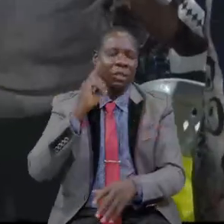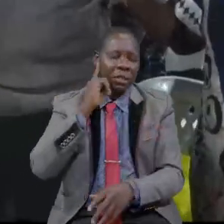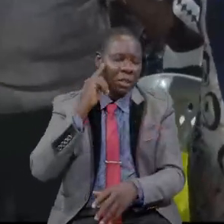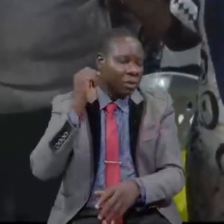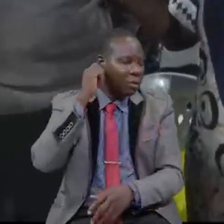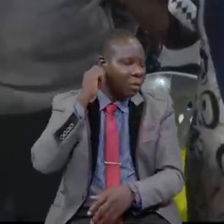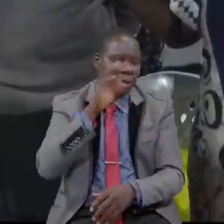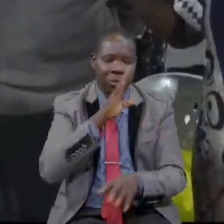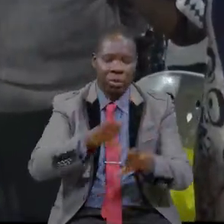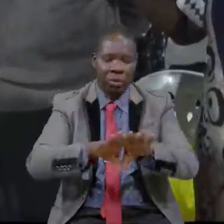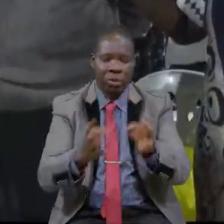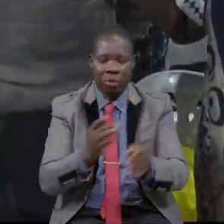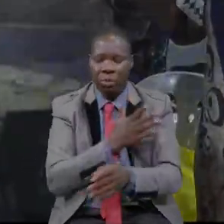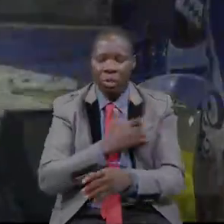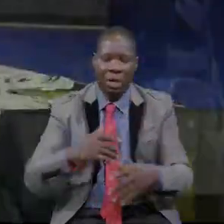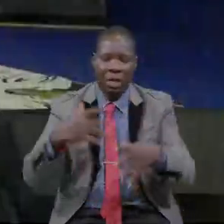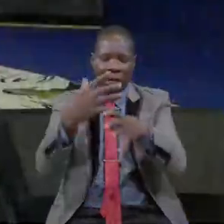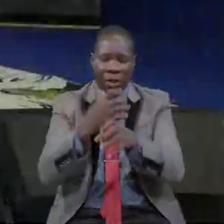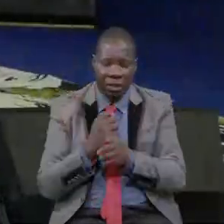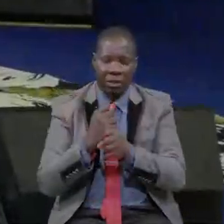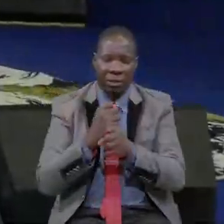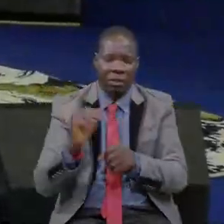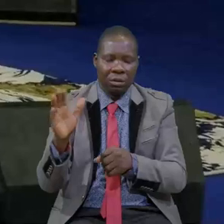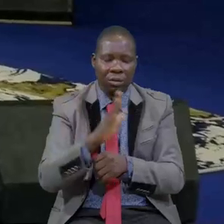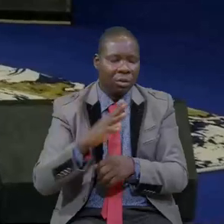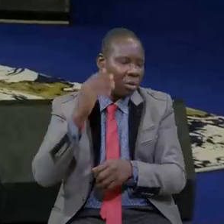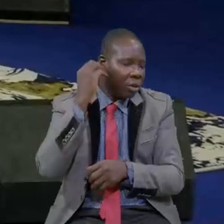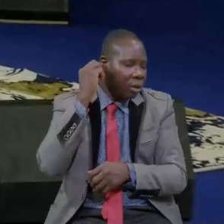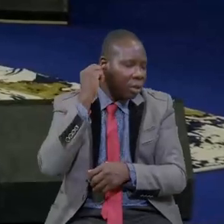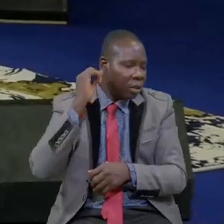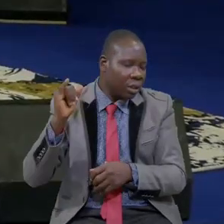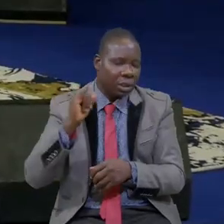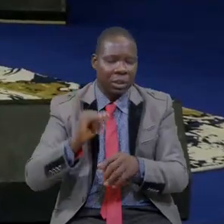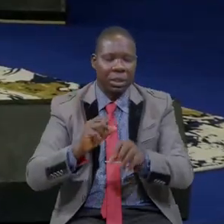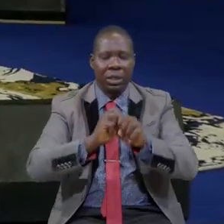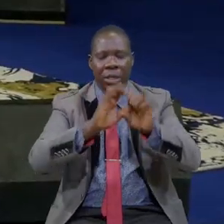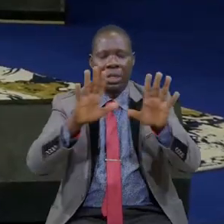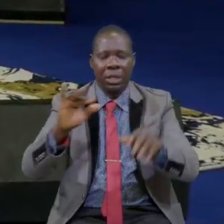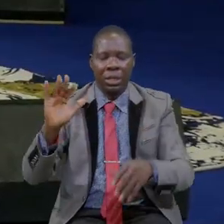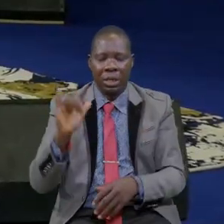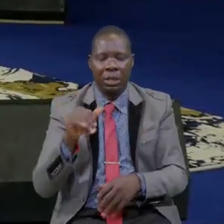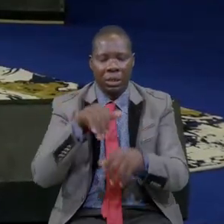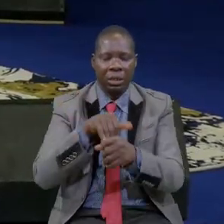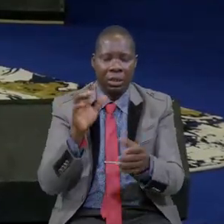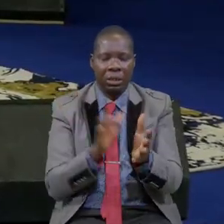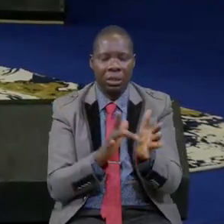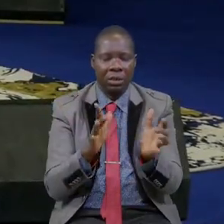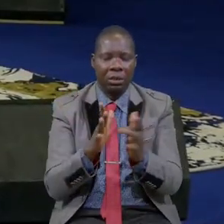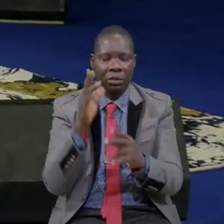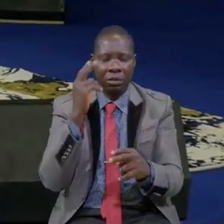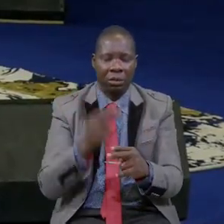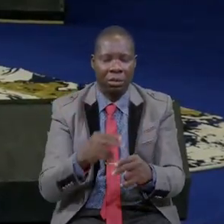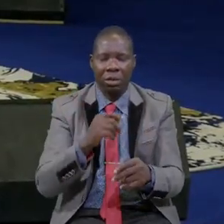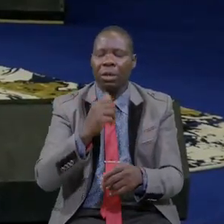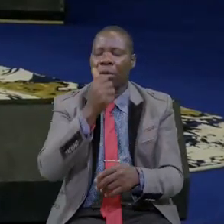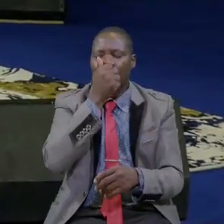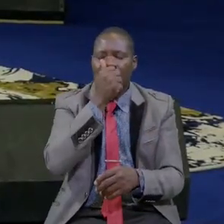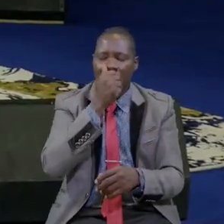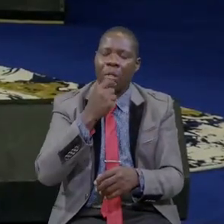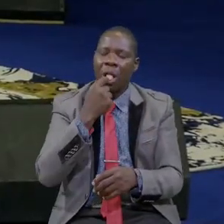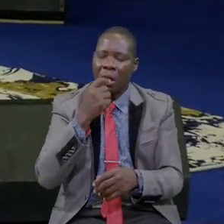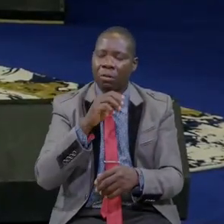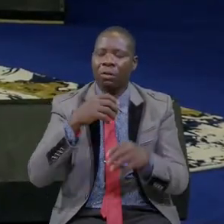open and receive your hearing clearly in Jesus name d Tong speak